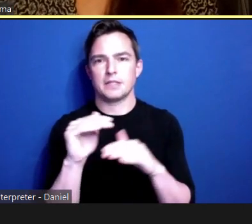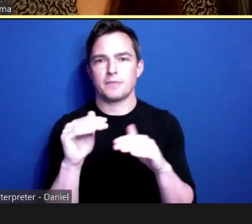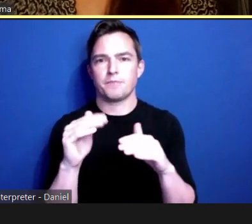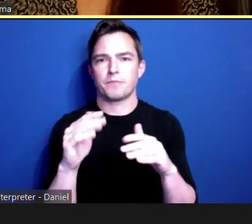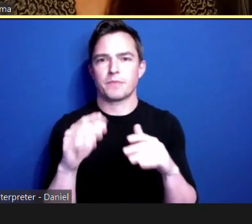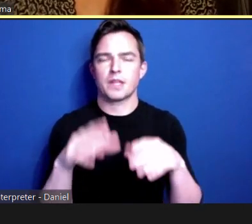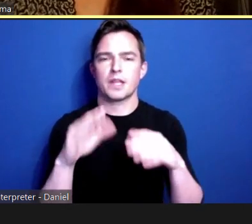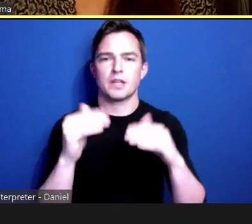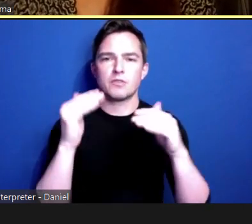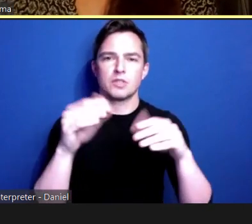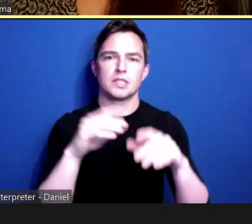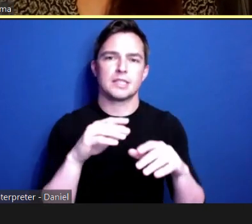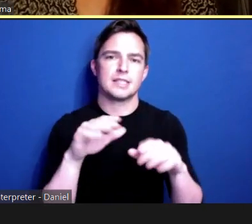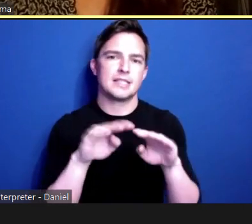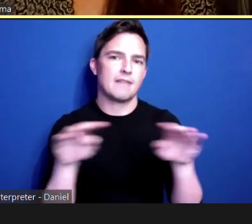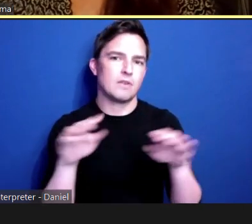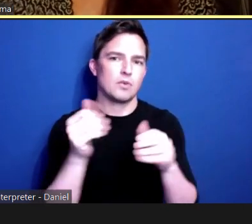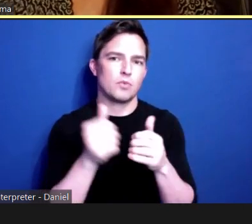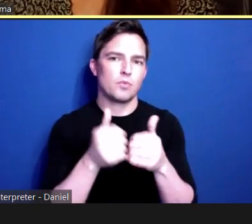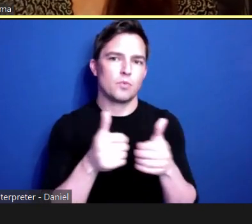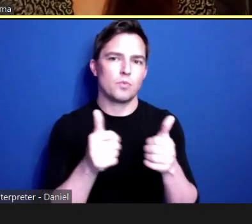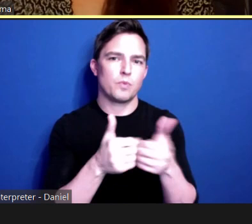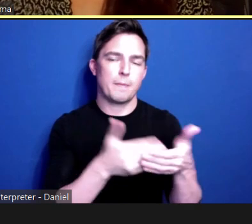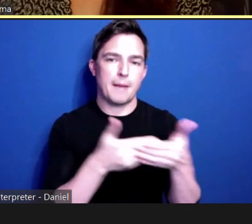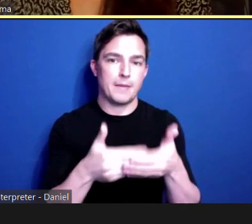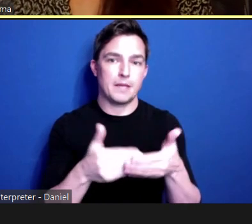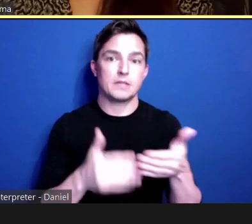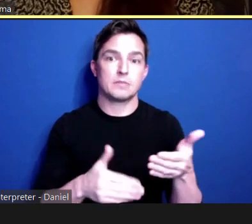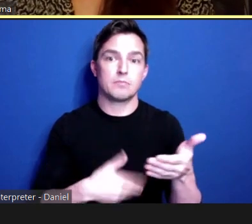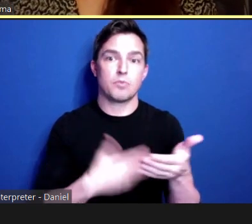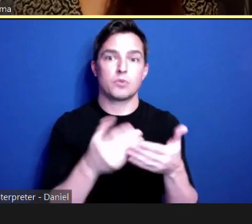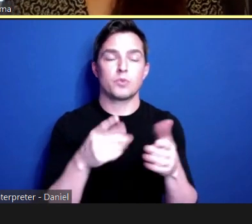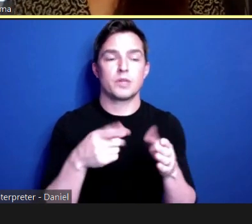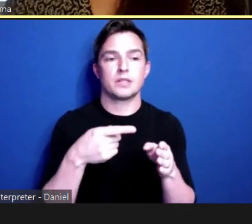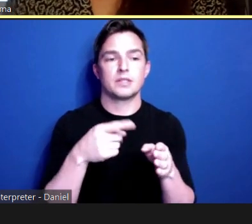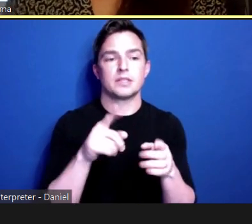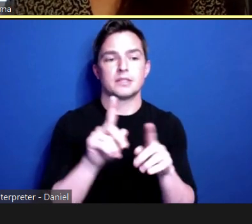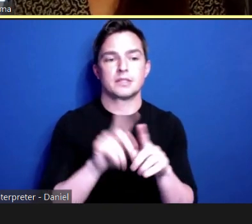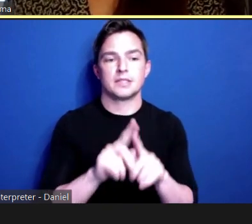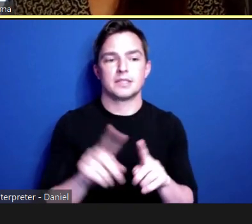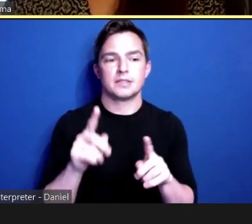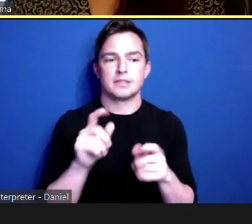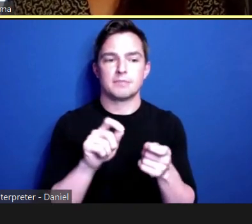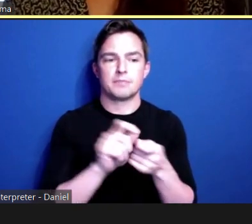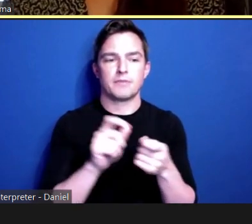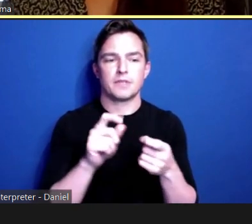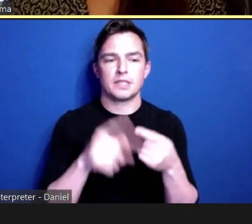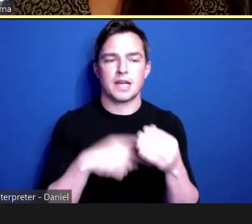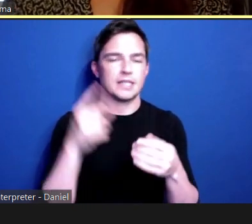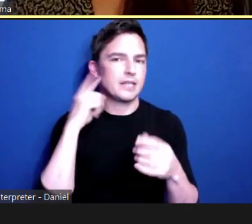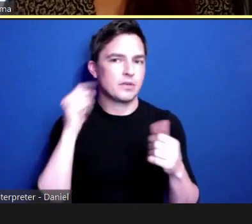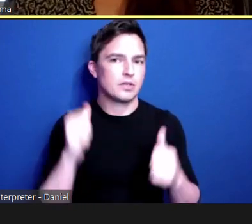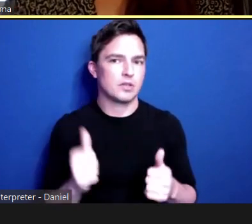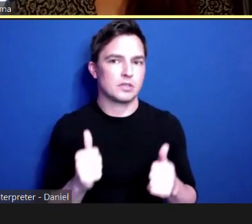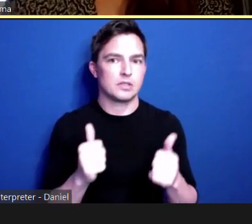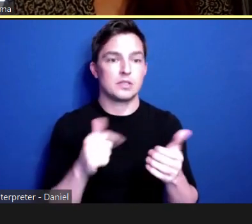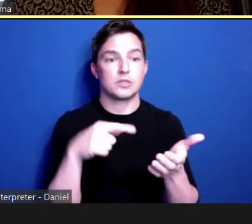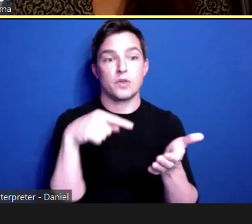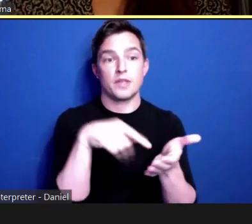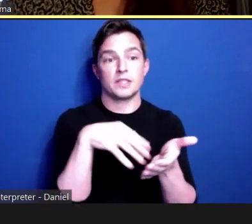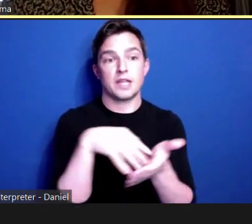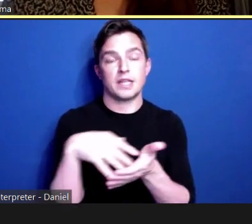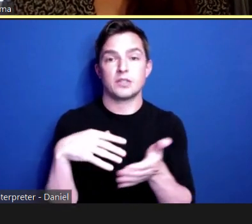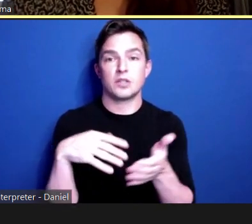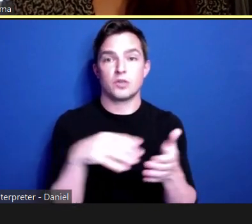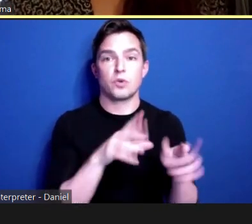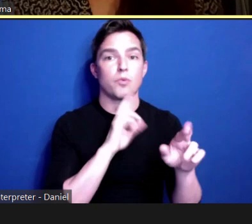on babies born in a specified calendar year. So in this study, we used data that were reported by